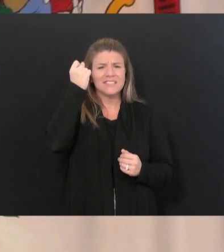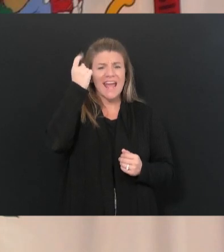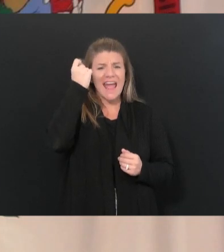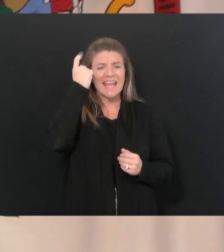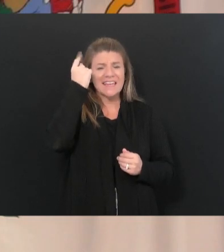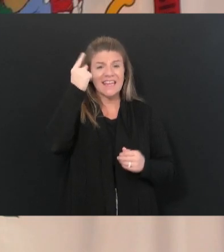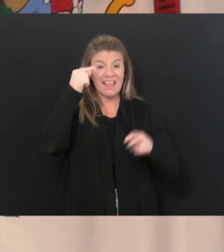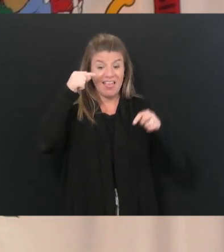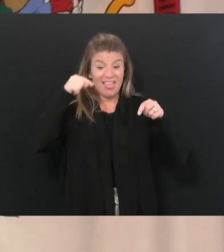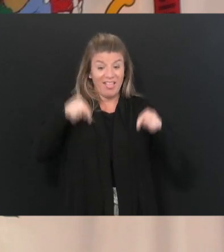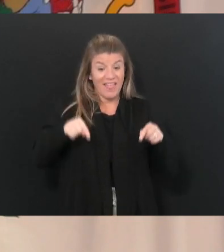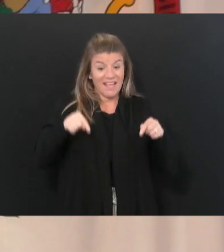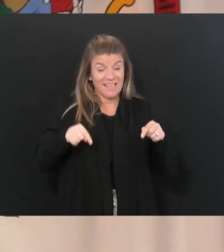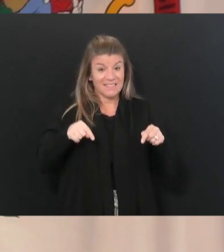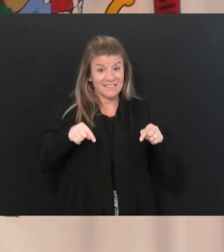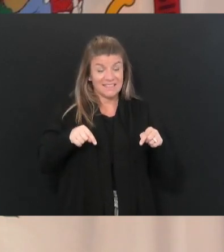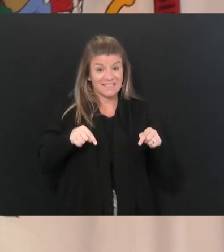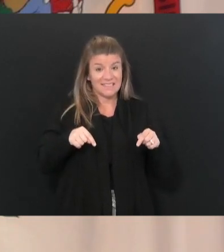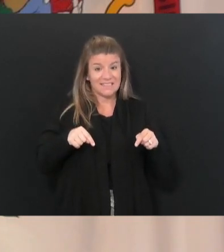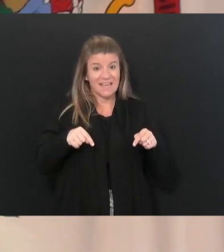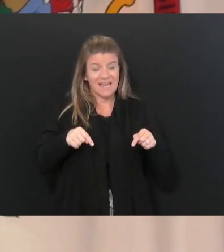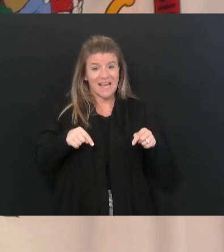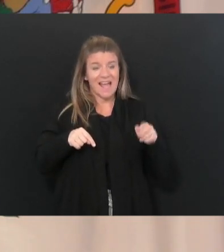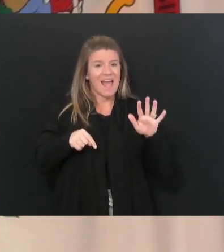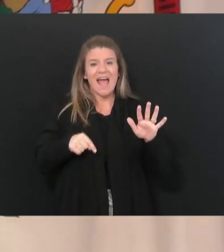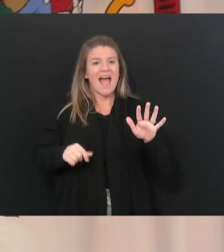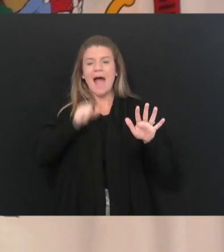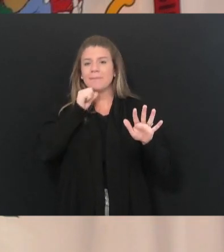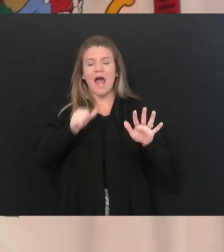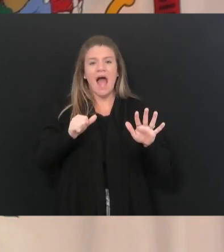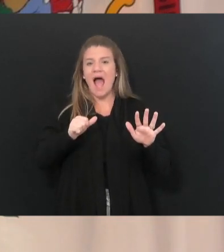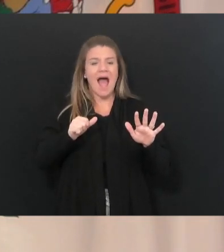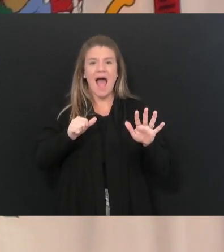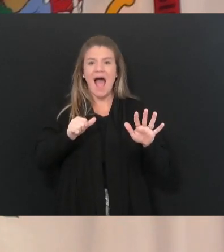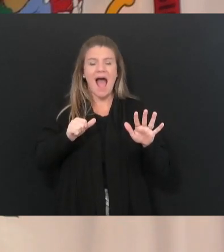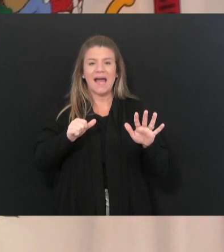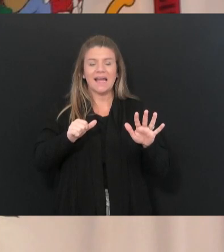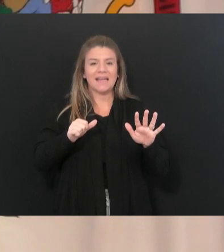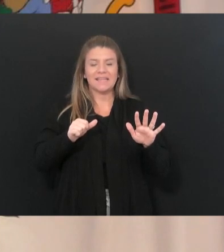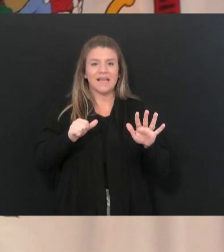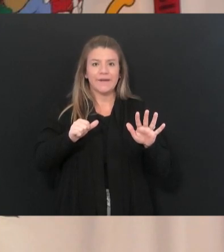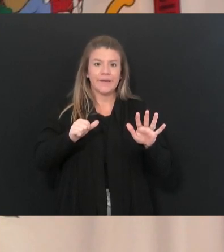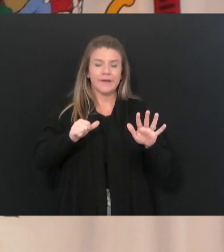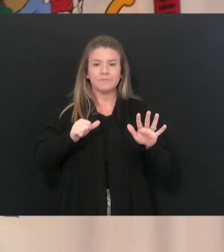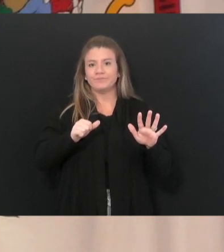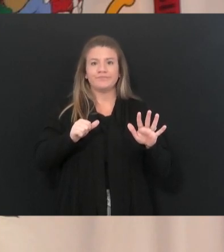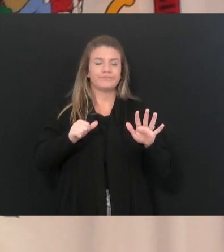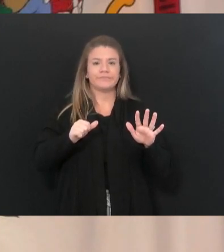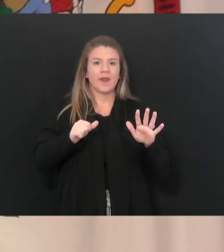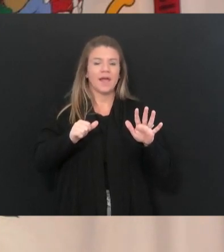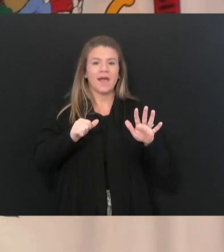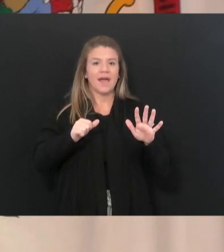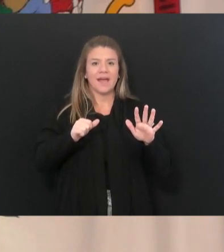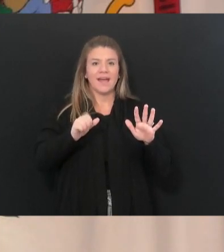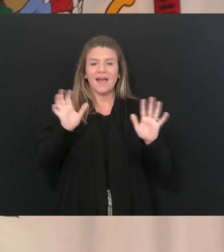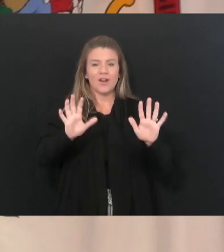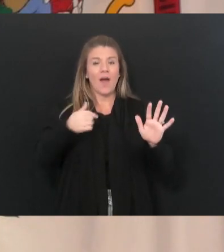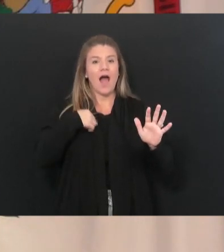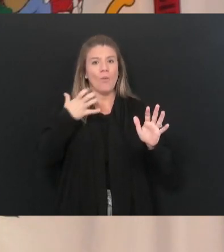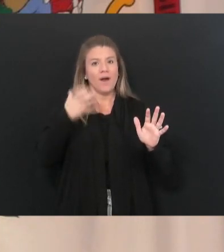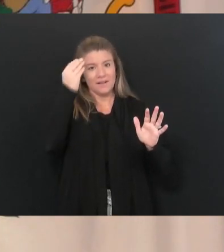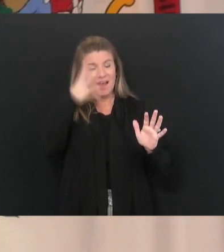this is, and I'm not laying anything off here, but this is a pandemic with 1,000